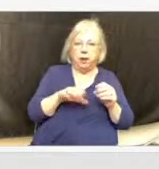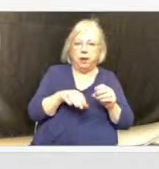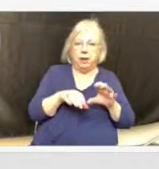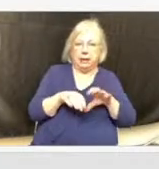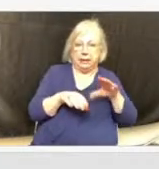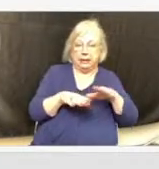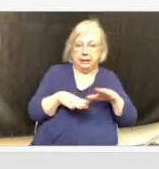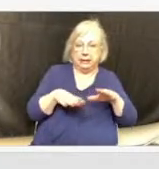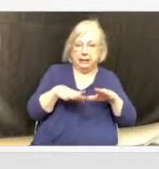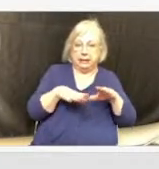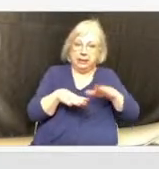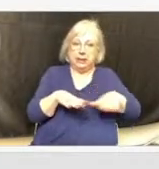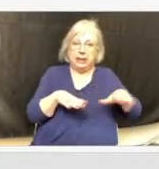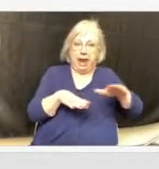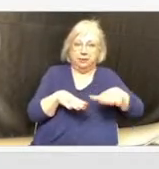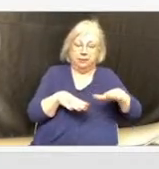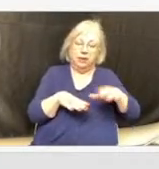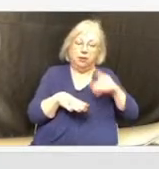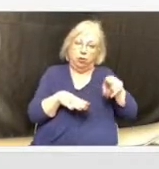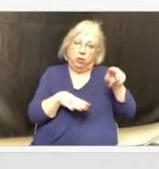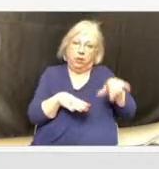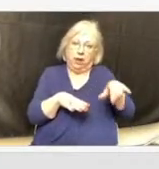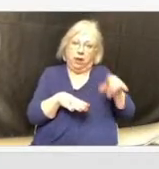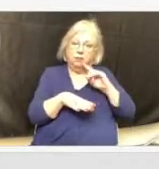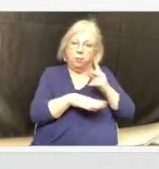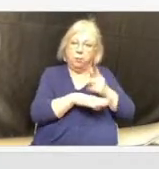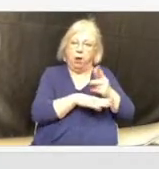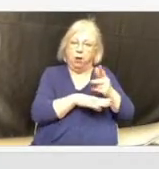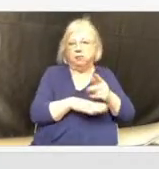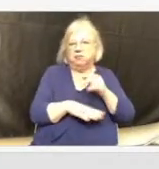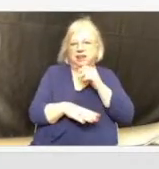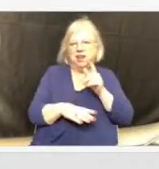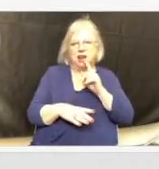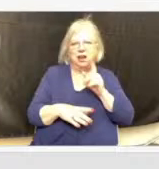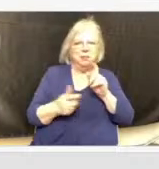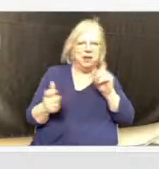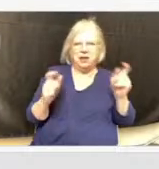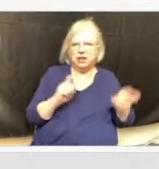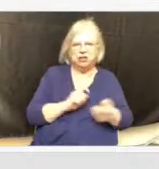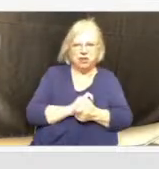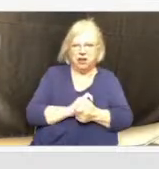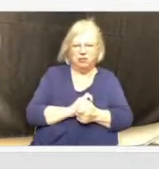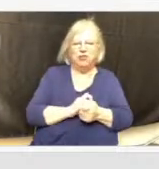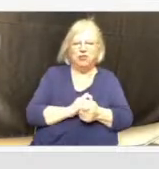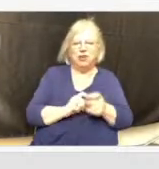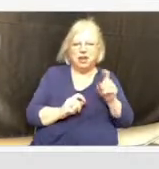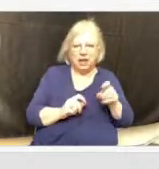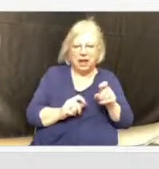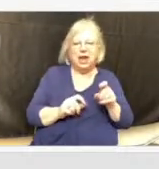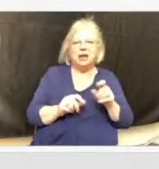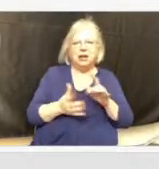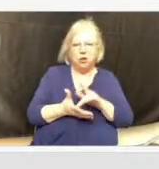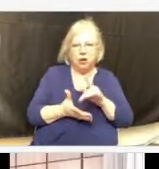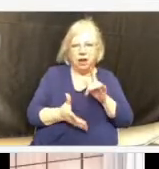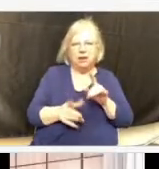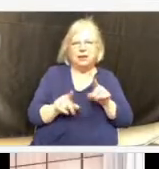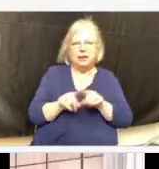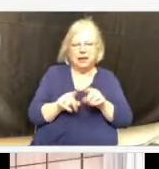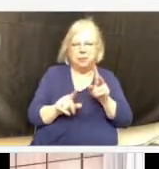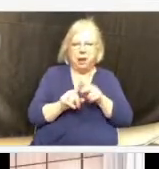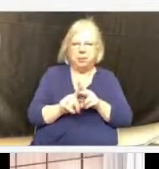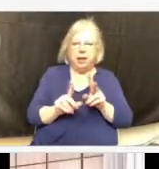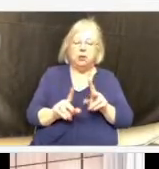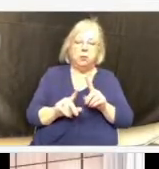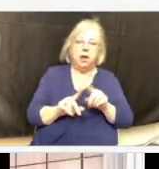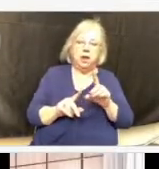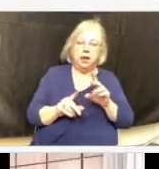I wouldn't deem that necessarily as a change in application for that. But if it was a change from a duplex